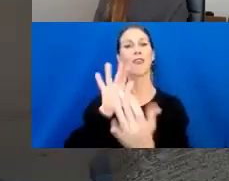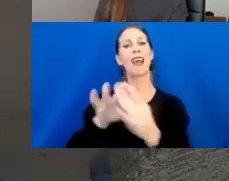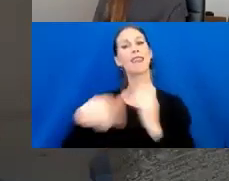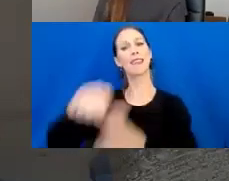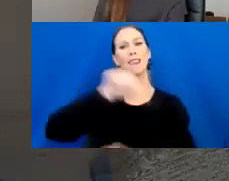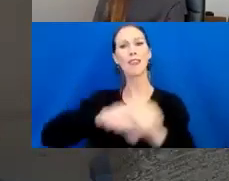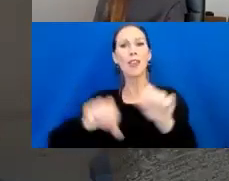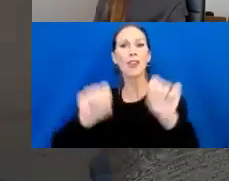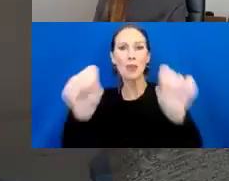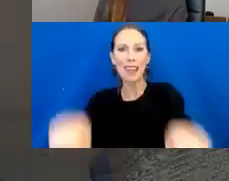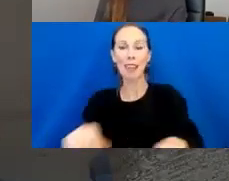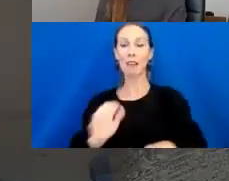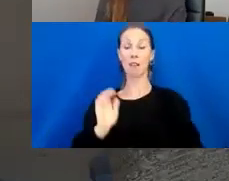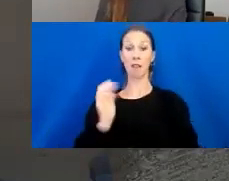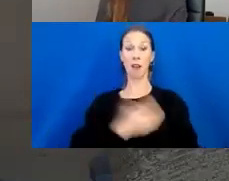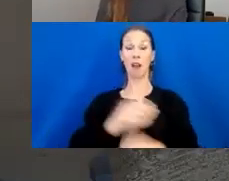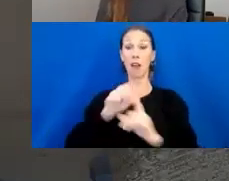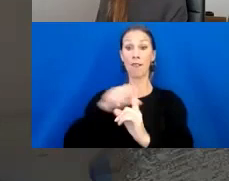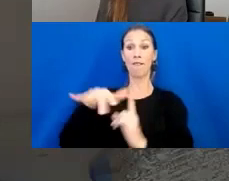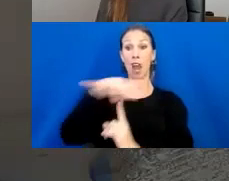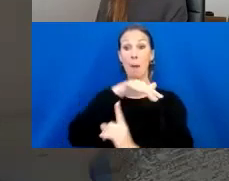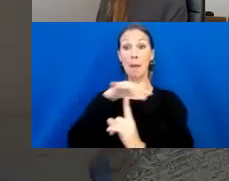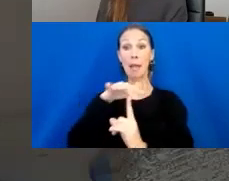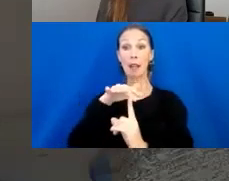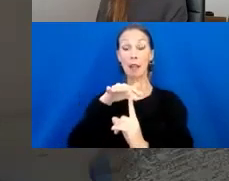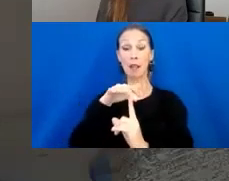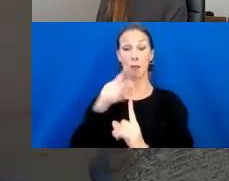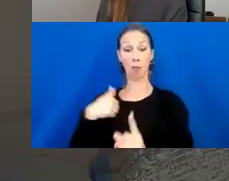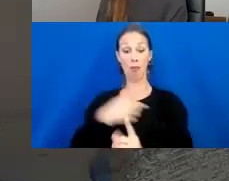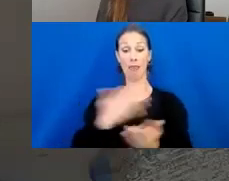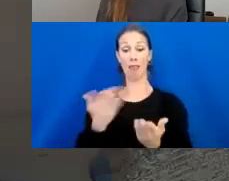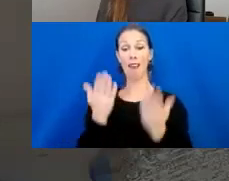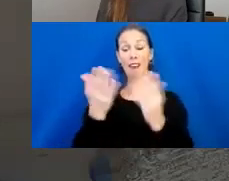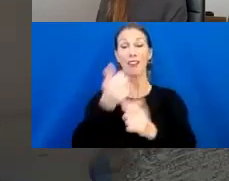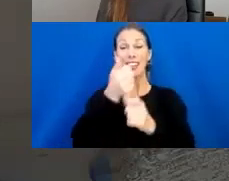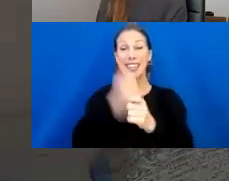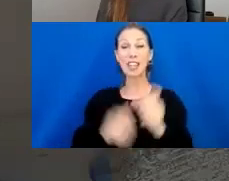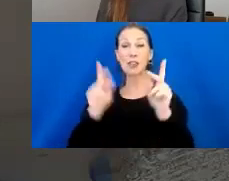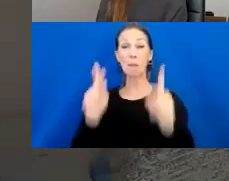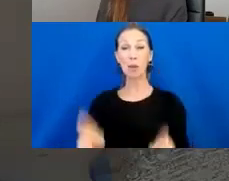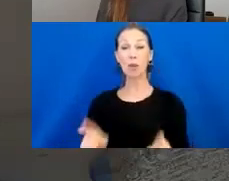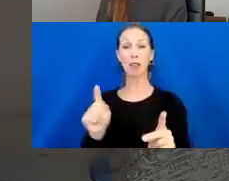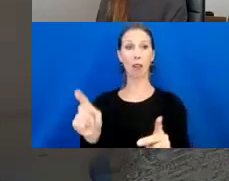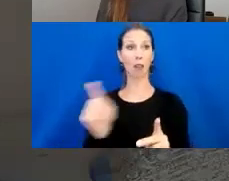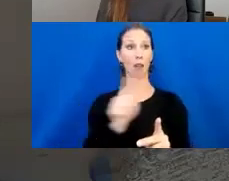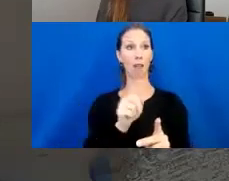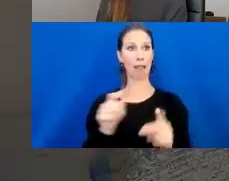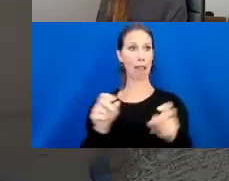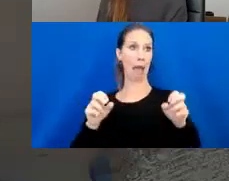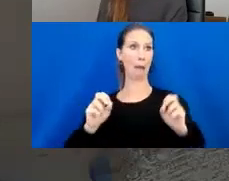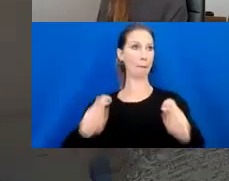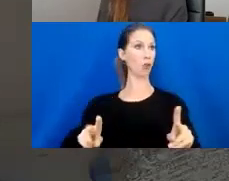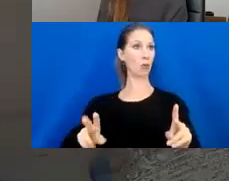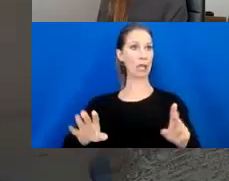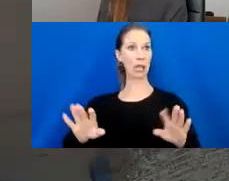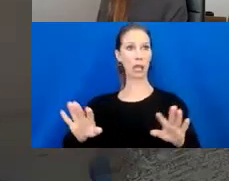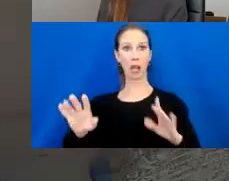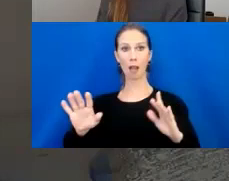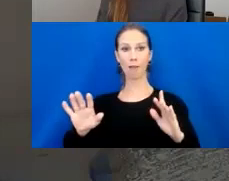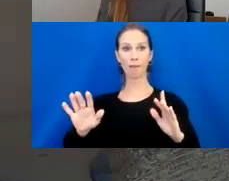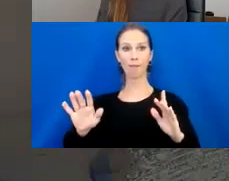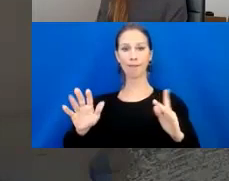of our environment, offering each of you the opportunity